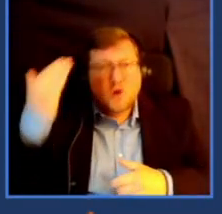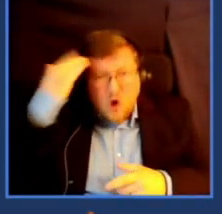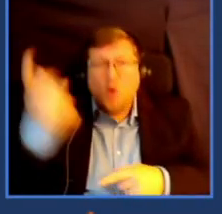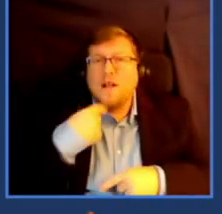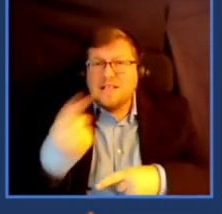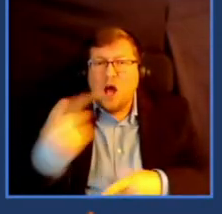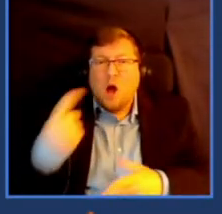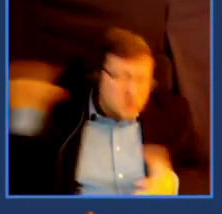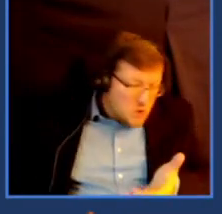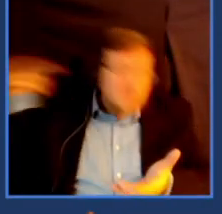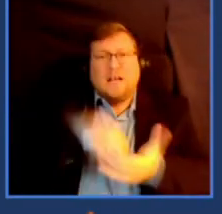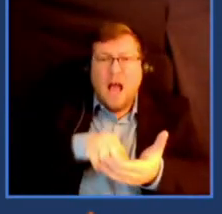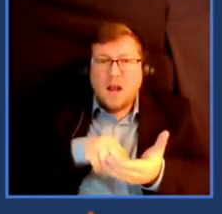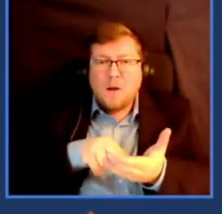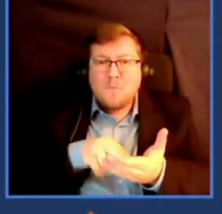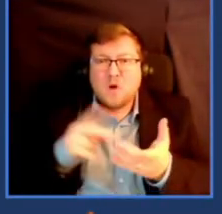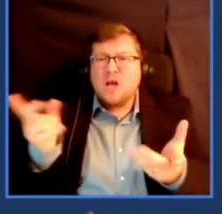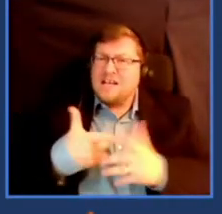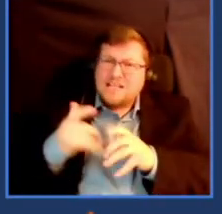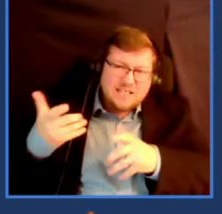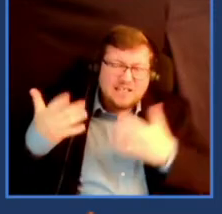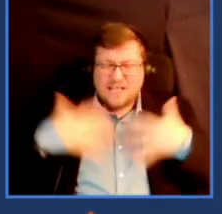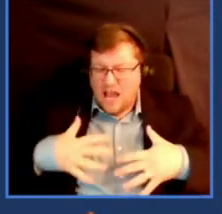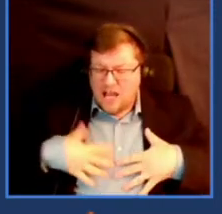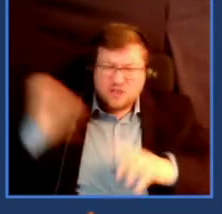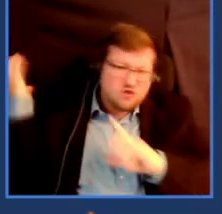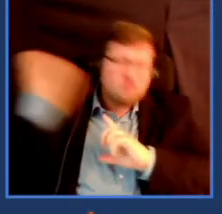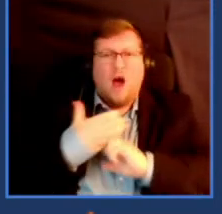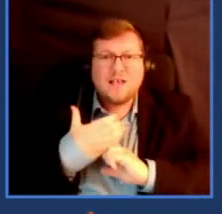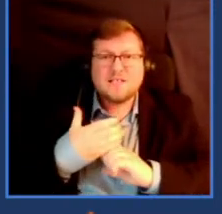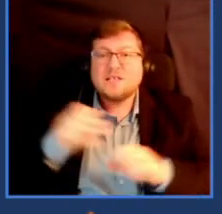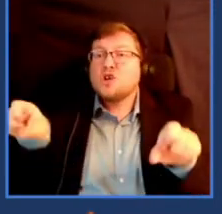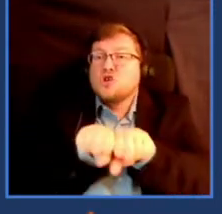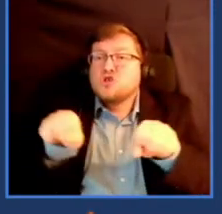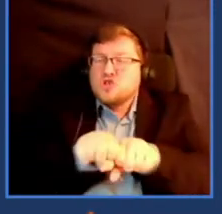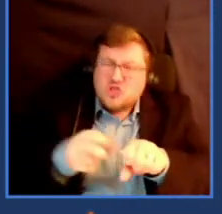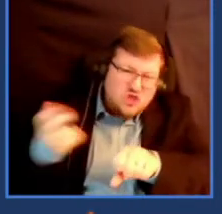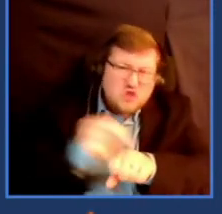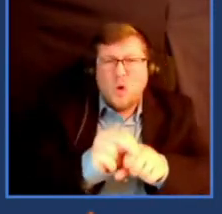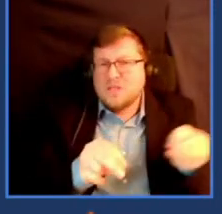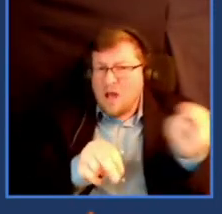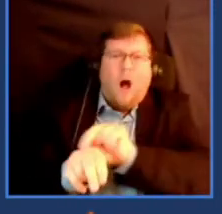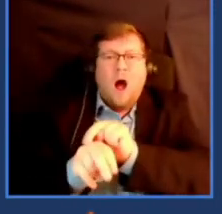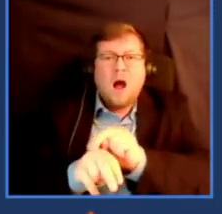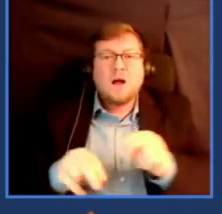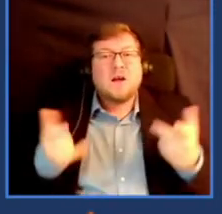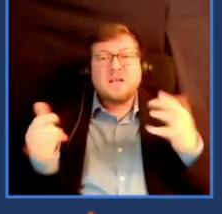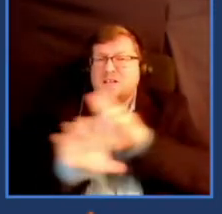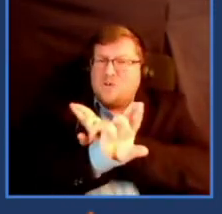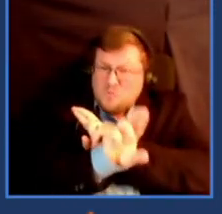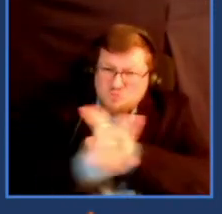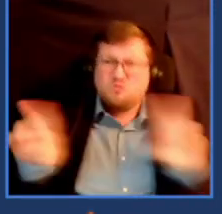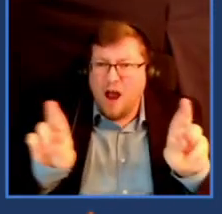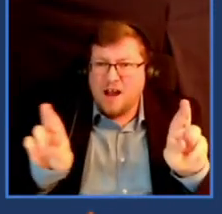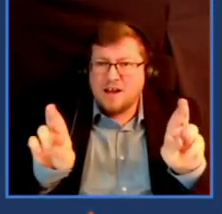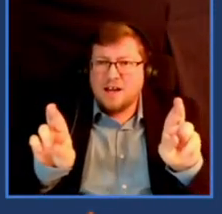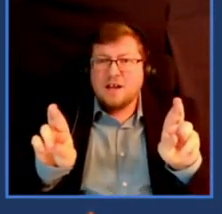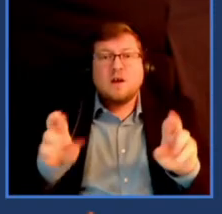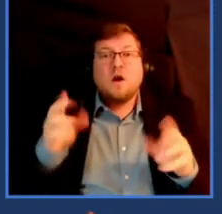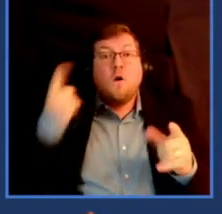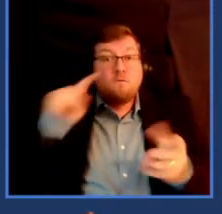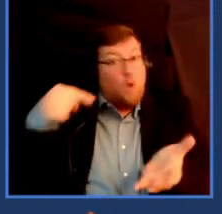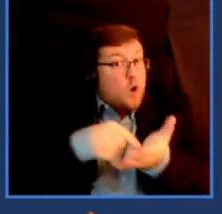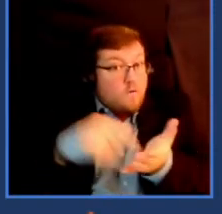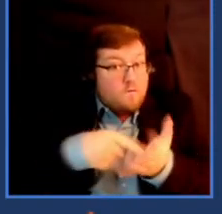up. Get dressed. Put your shoes on. Get ready for affordable health